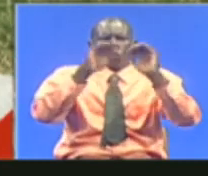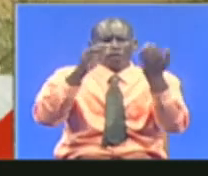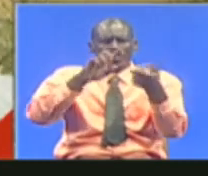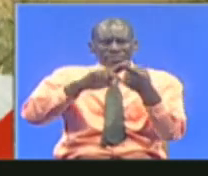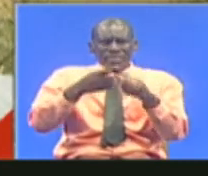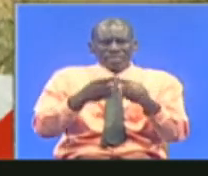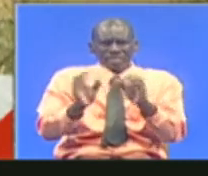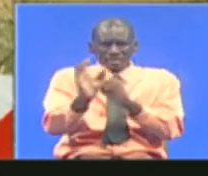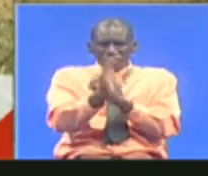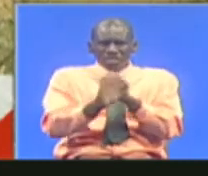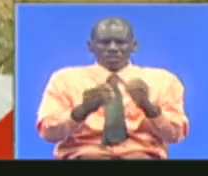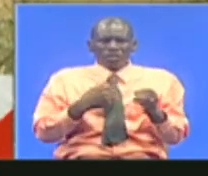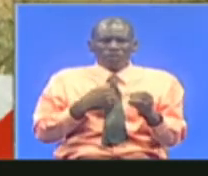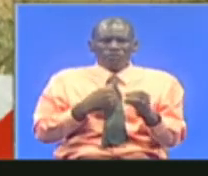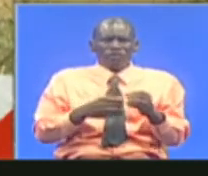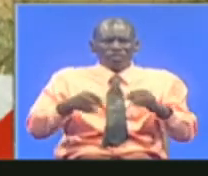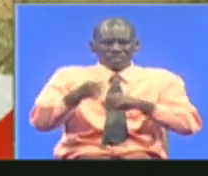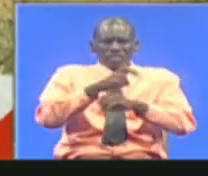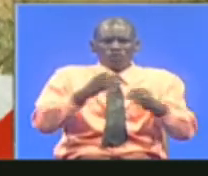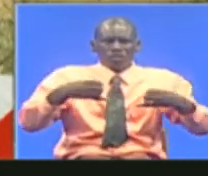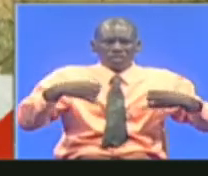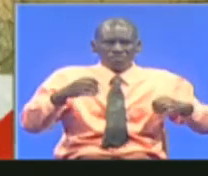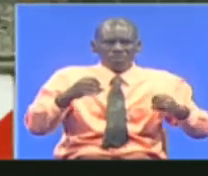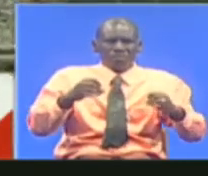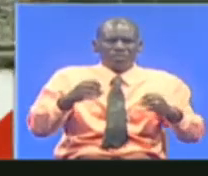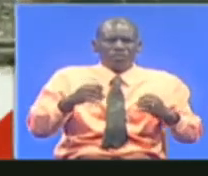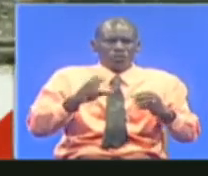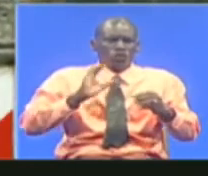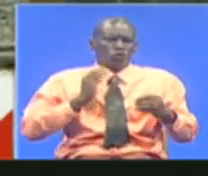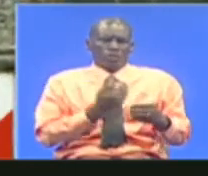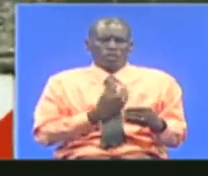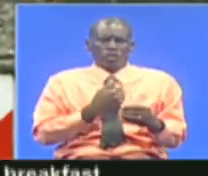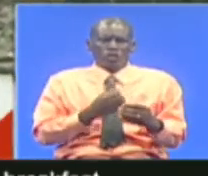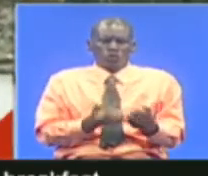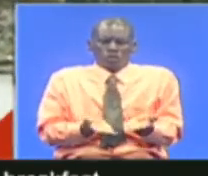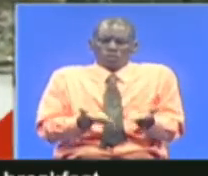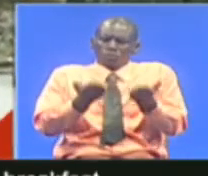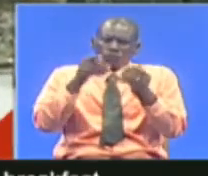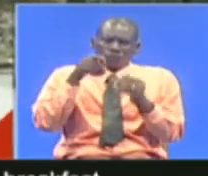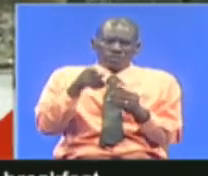set up a national implementation committee on Eurocode to fast-track the switch.